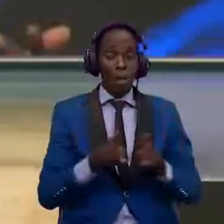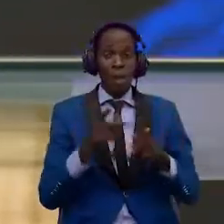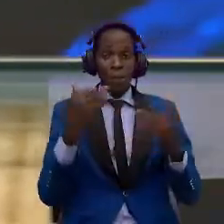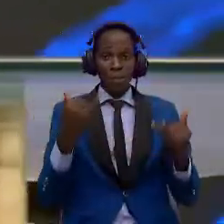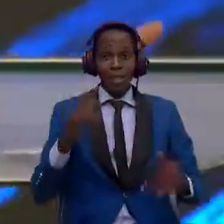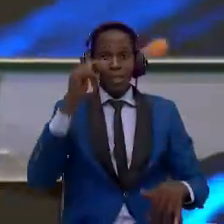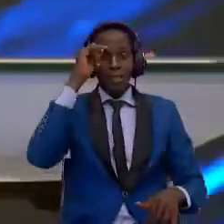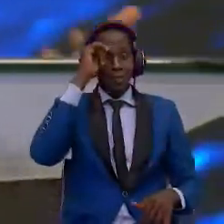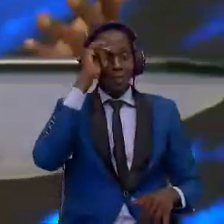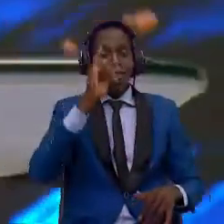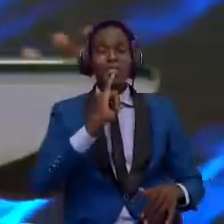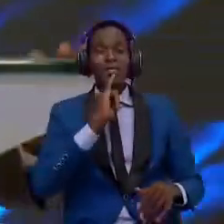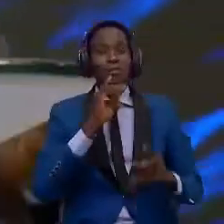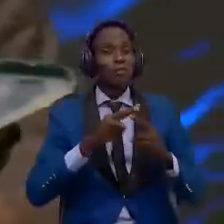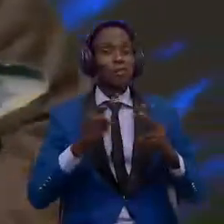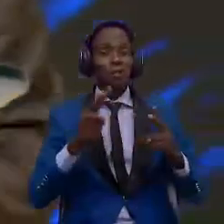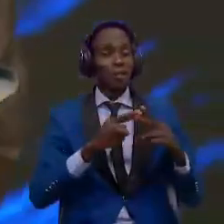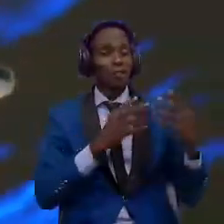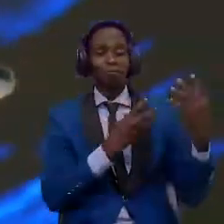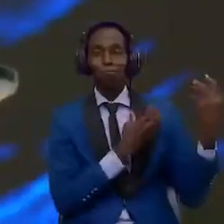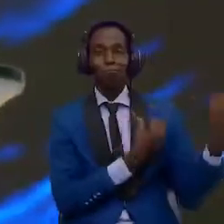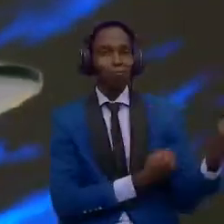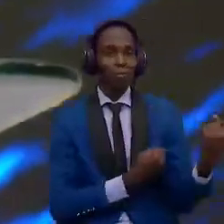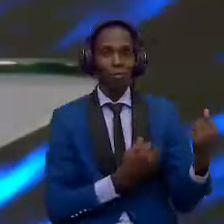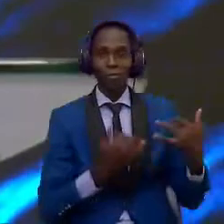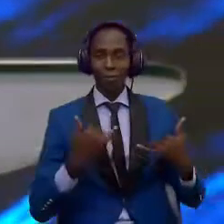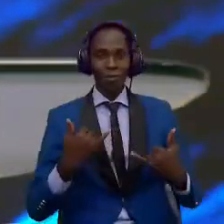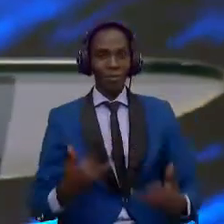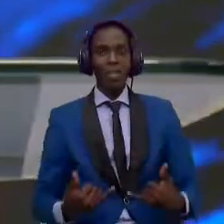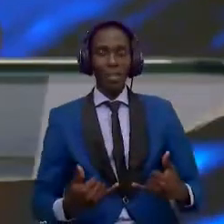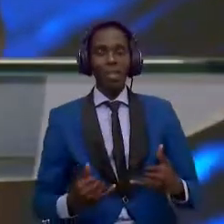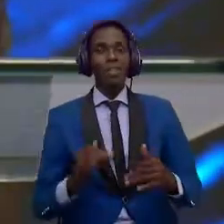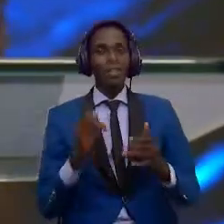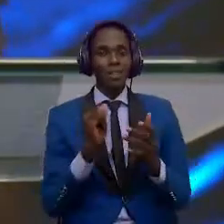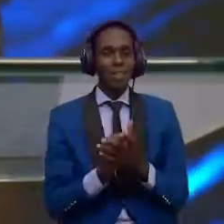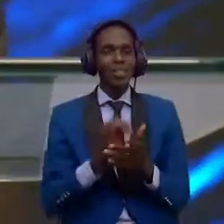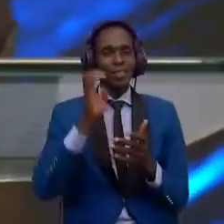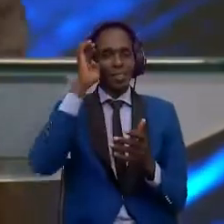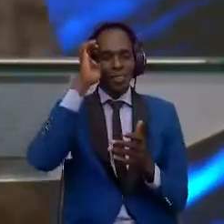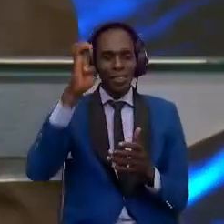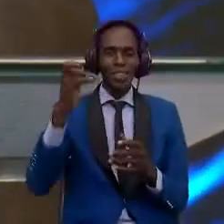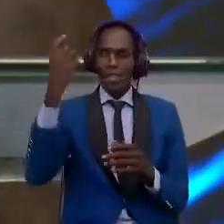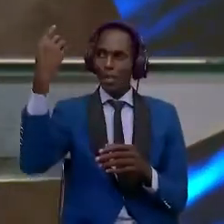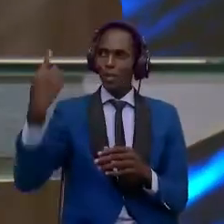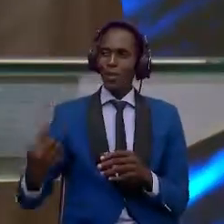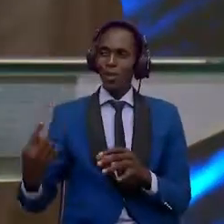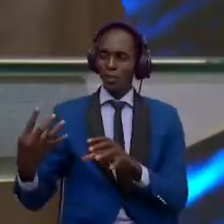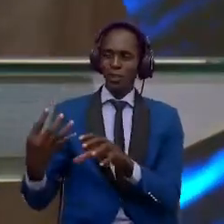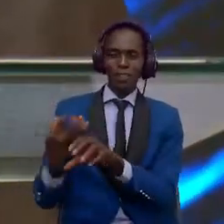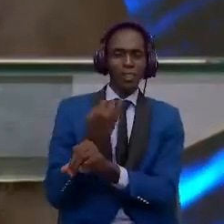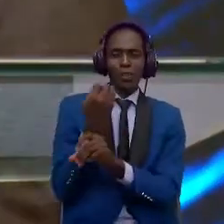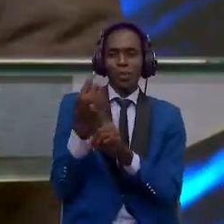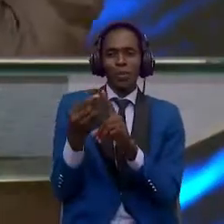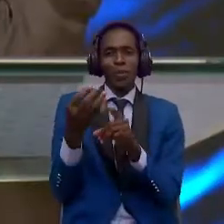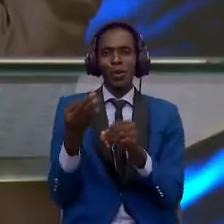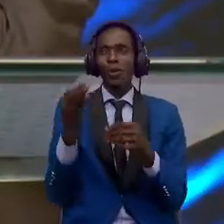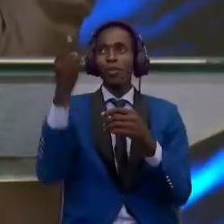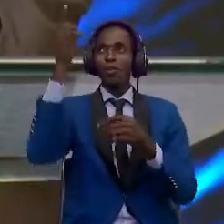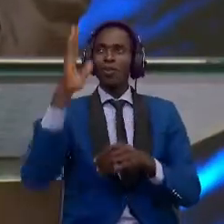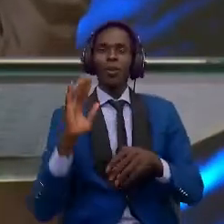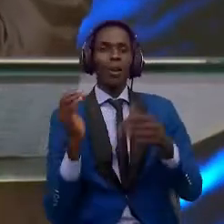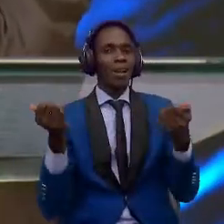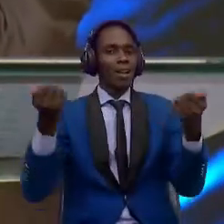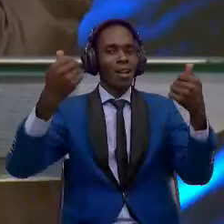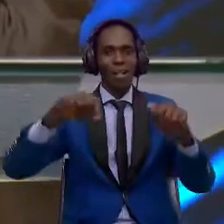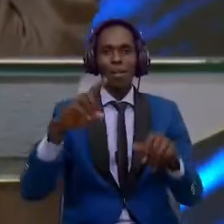and Timothy had the conviction, and Timothy had the commitment that he could now take the gospel to anywhere. Paul